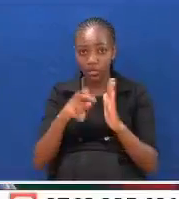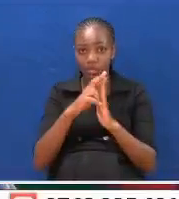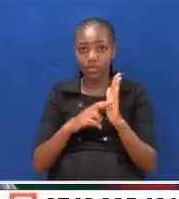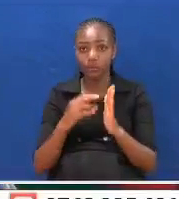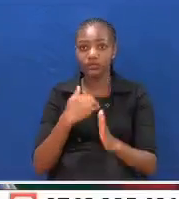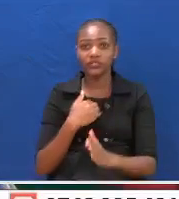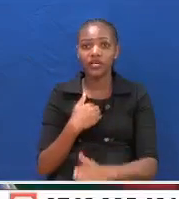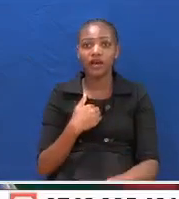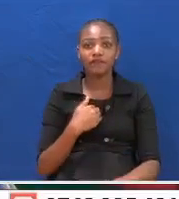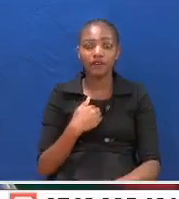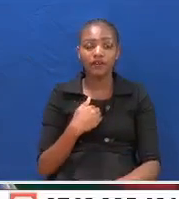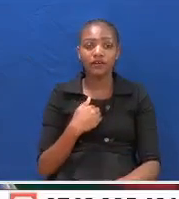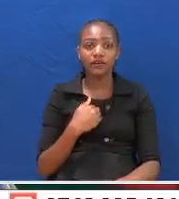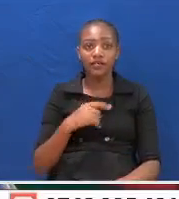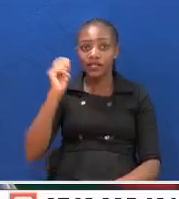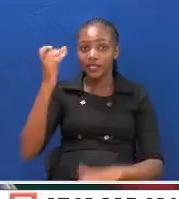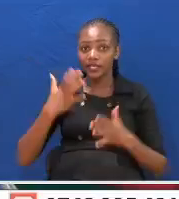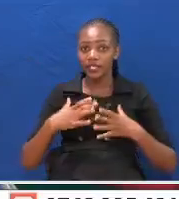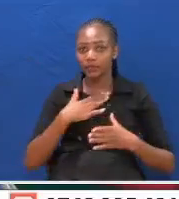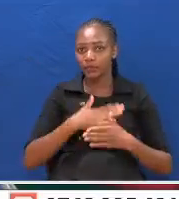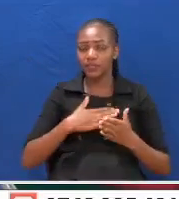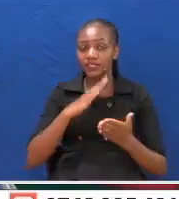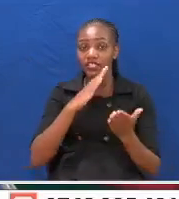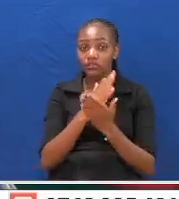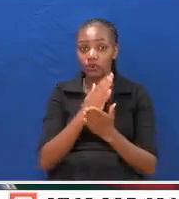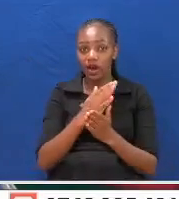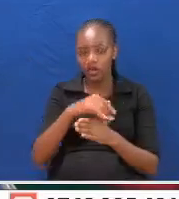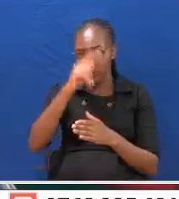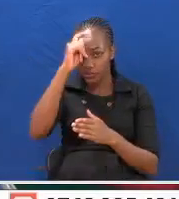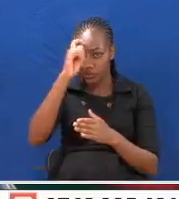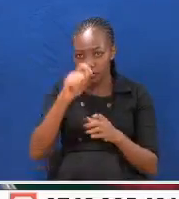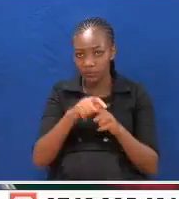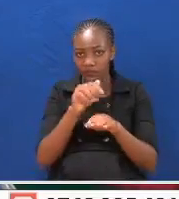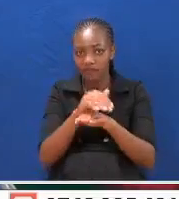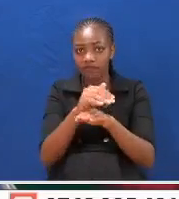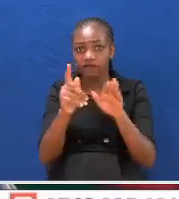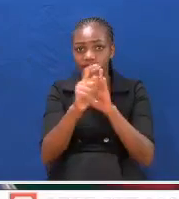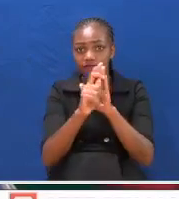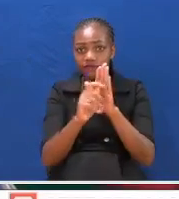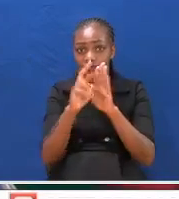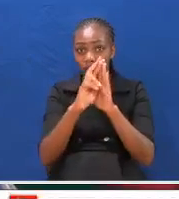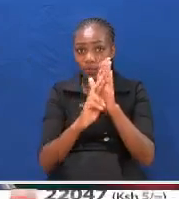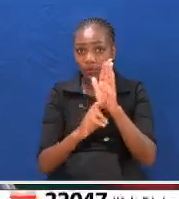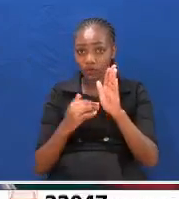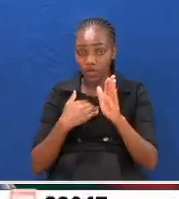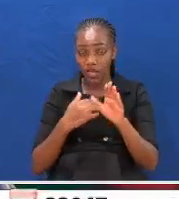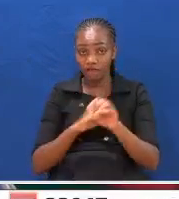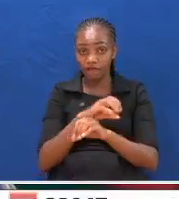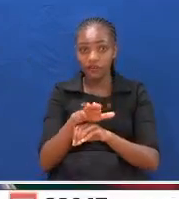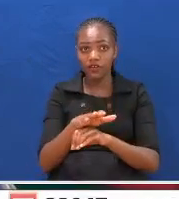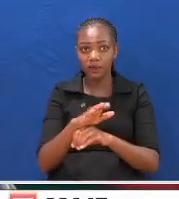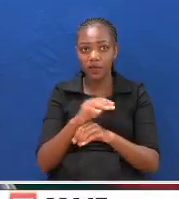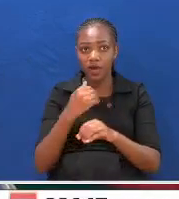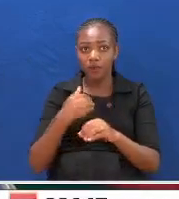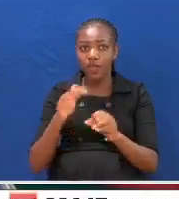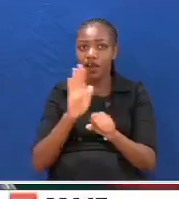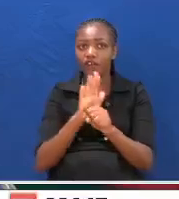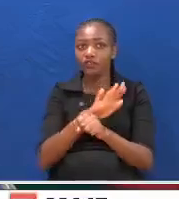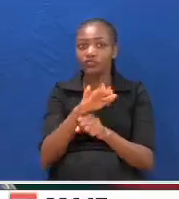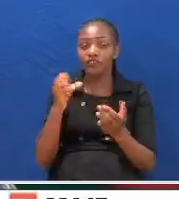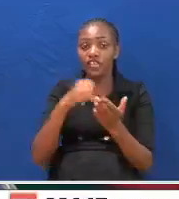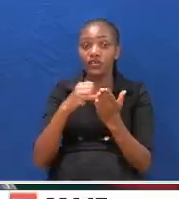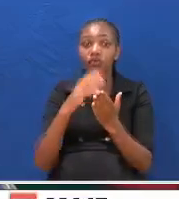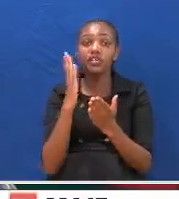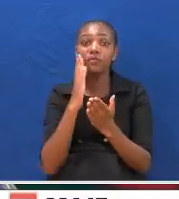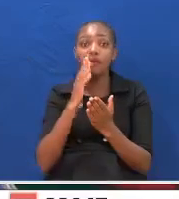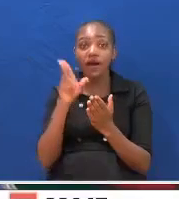tunasema tafadhali mfuate hizo protocols ya COVID-19. Tumefungua sehemu nyingi, including Mama Ngina